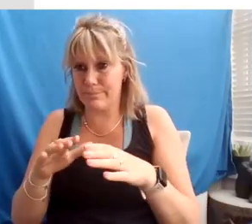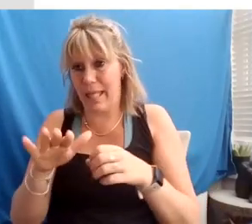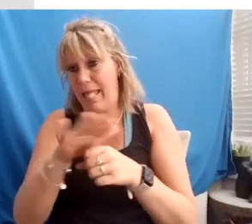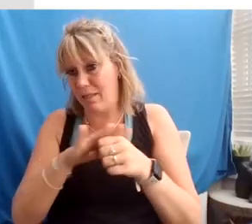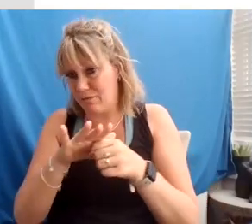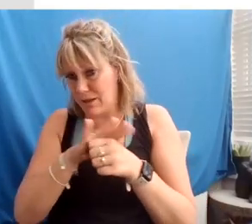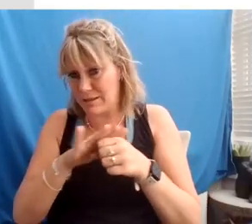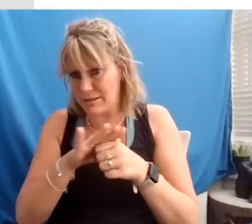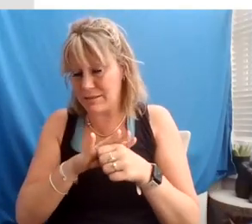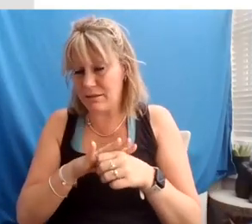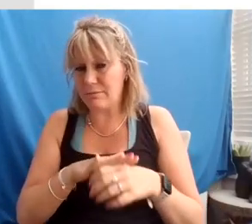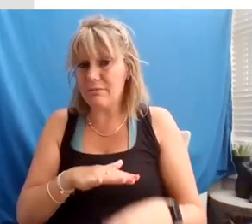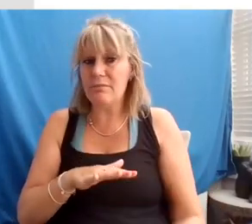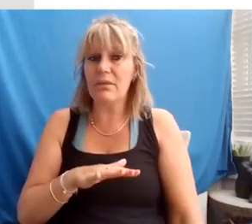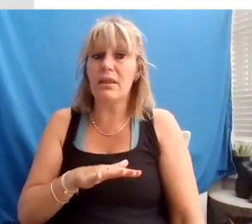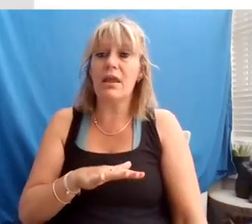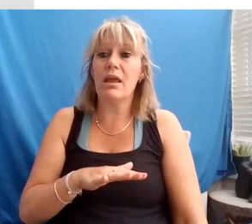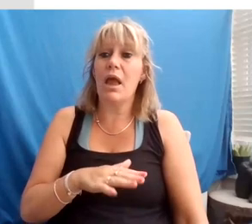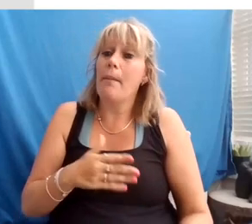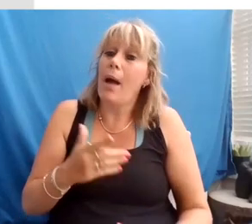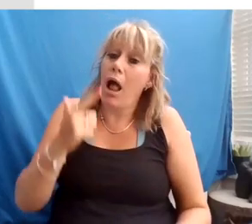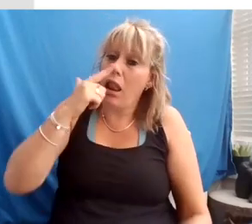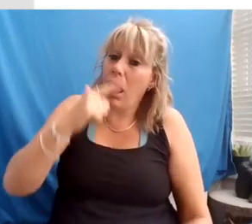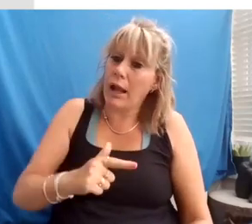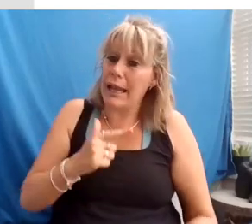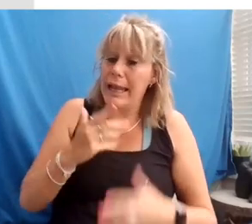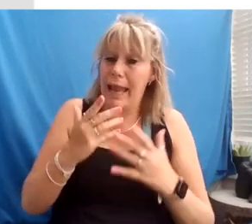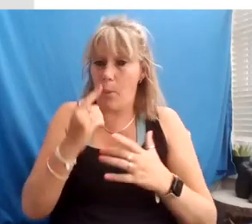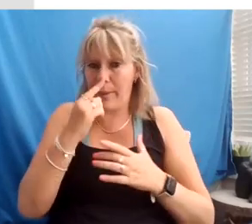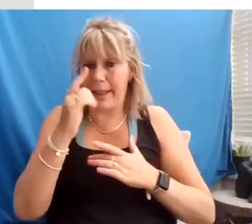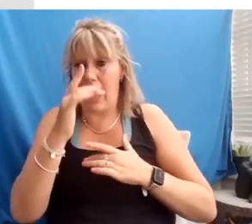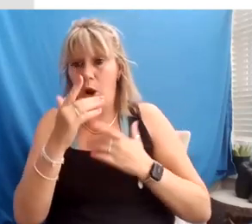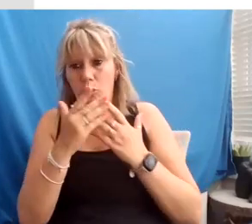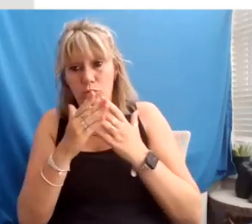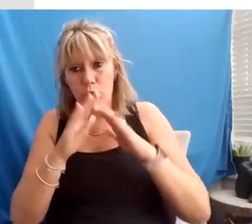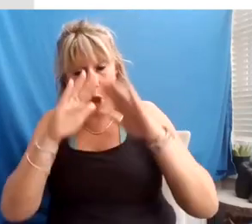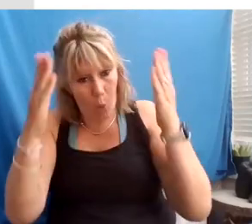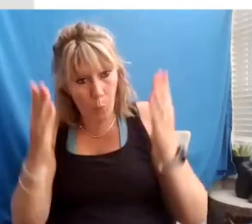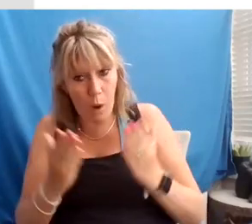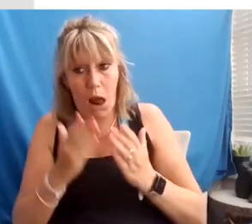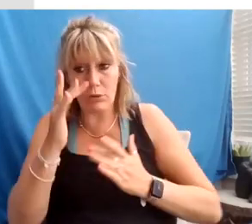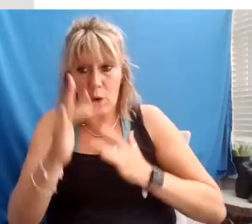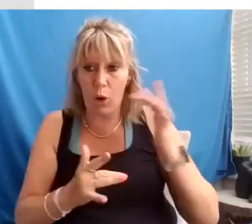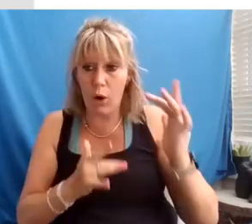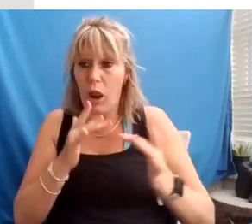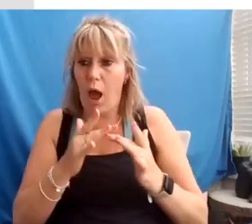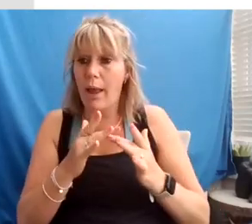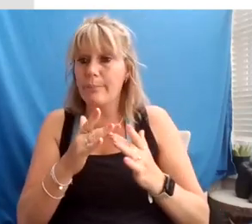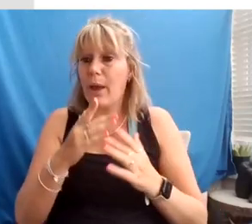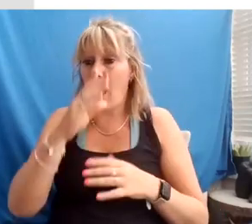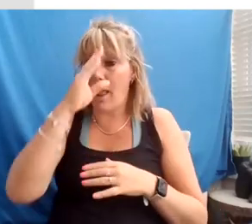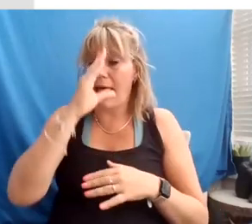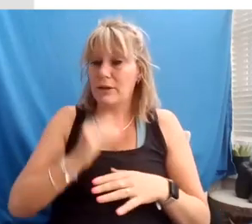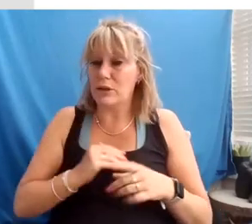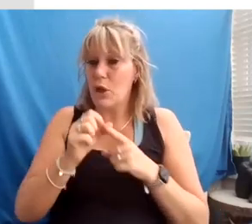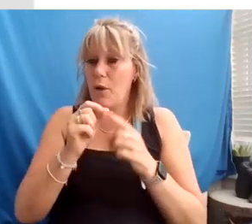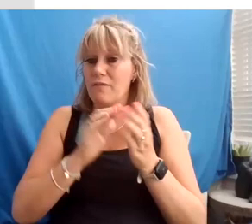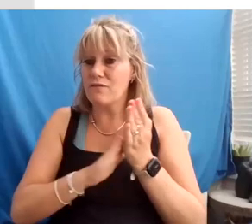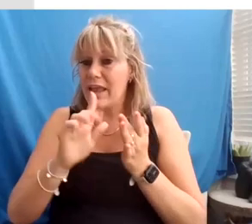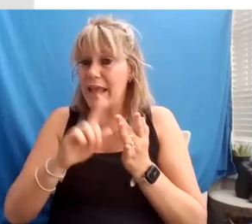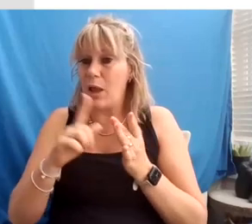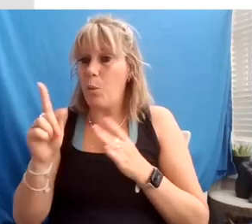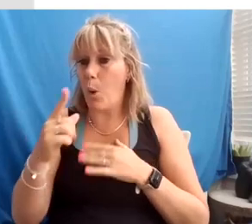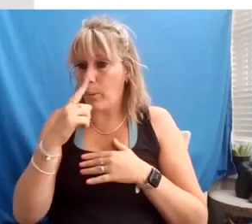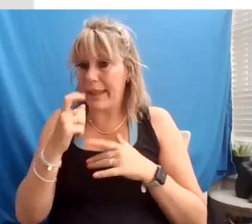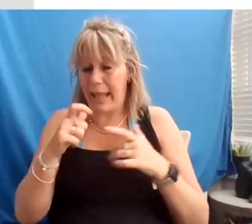we're able to go all around the world online, but please let us know, Fee, what we can continue to do to make